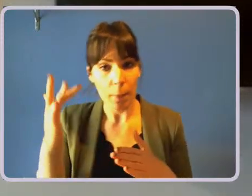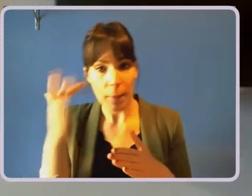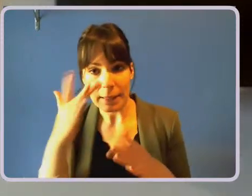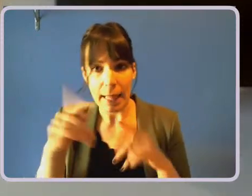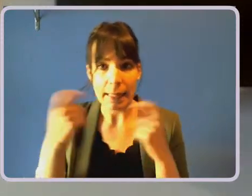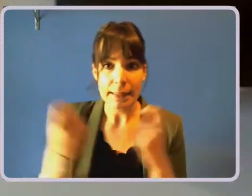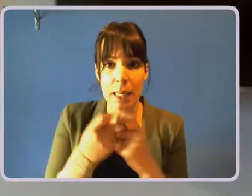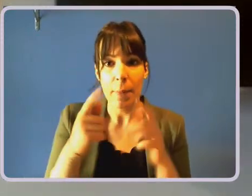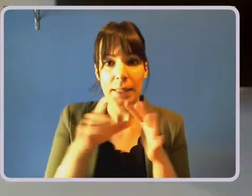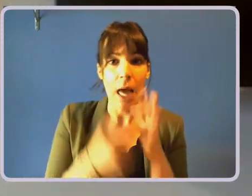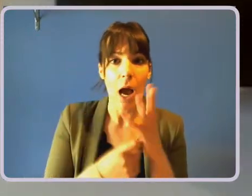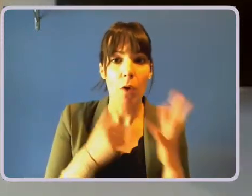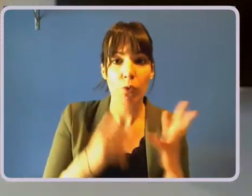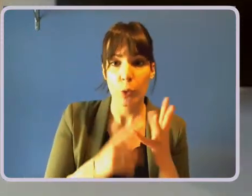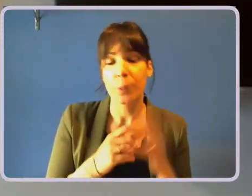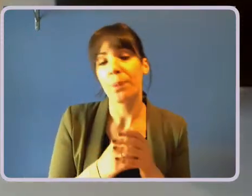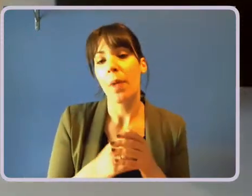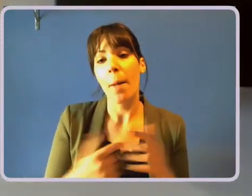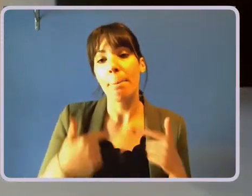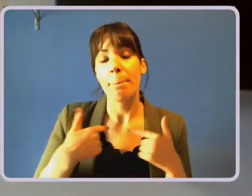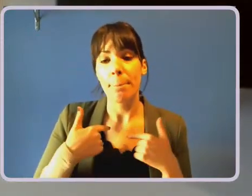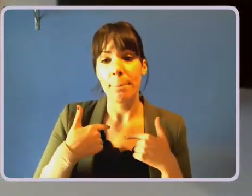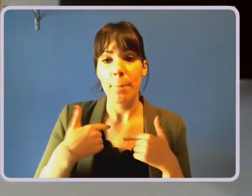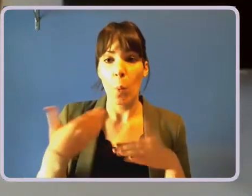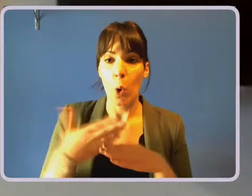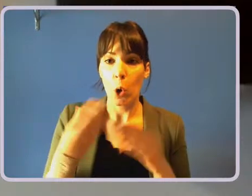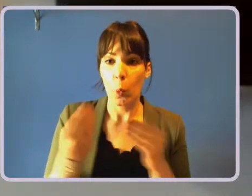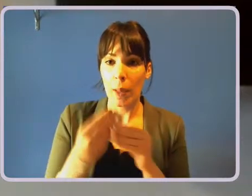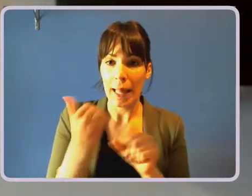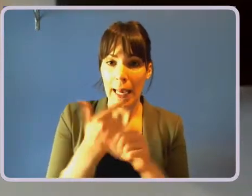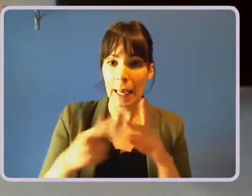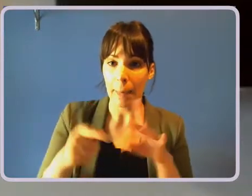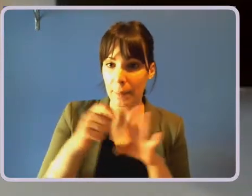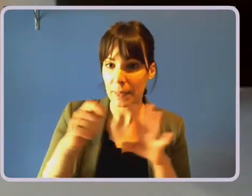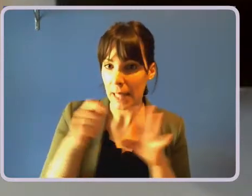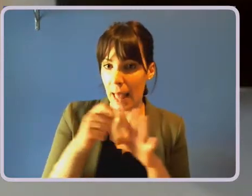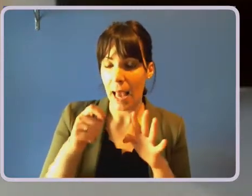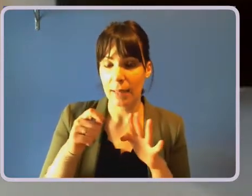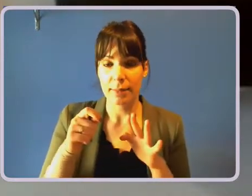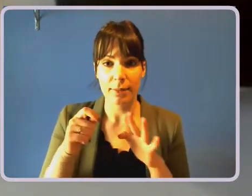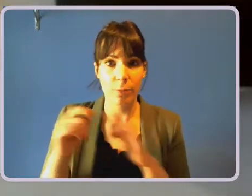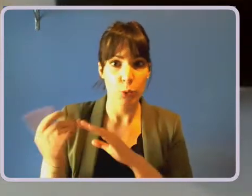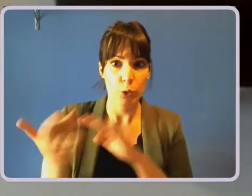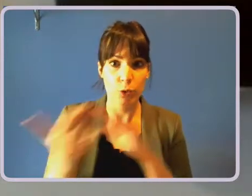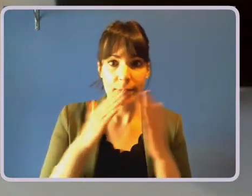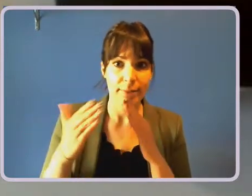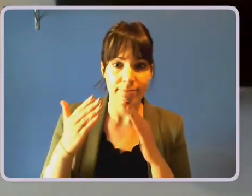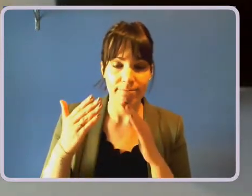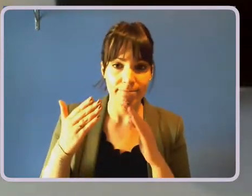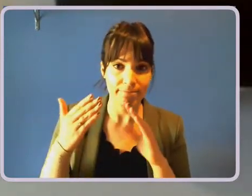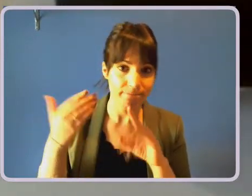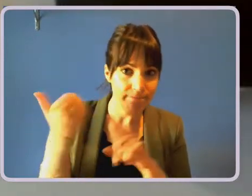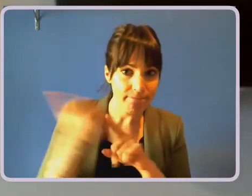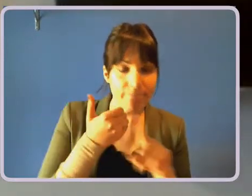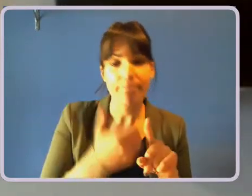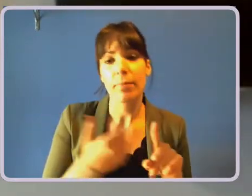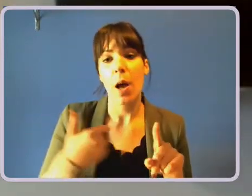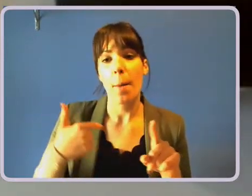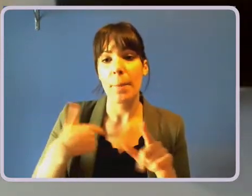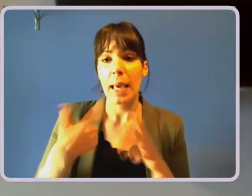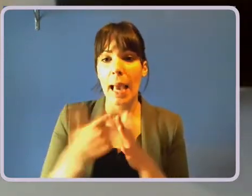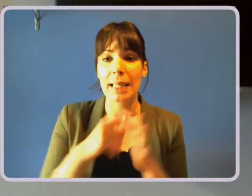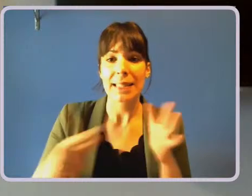with Gippsland Disability Advocacy. My role's the Executive Officer. I might just quickly, if I may, just talk a little bit about Gippsland